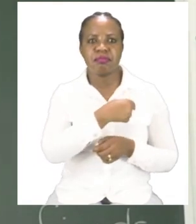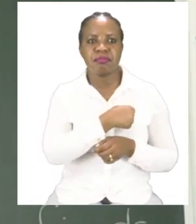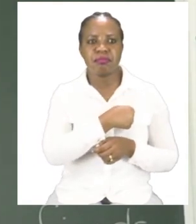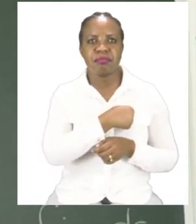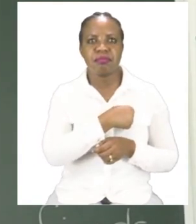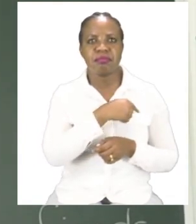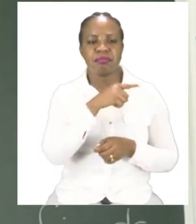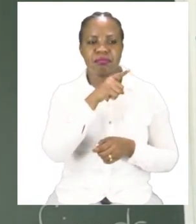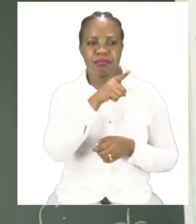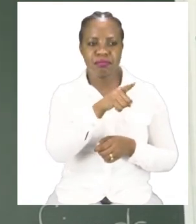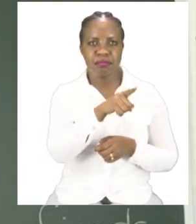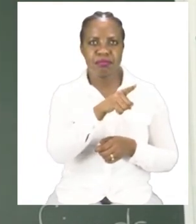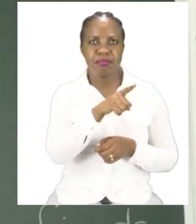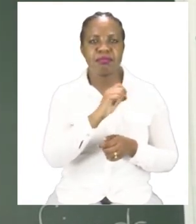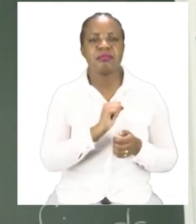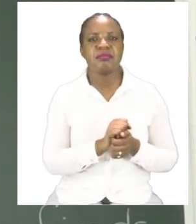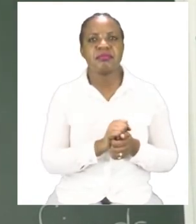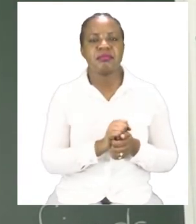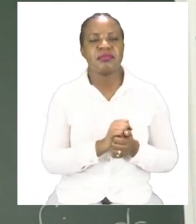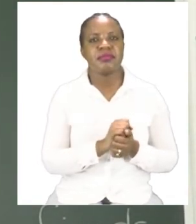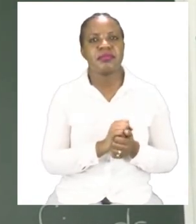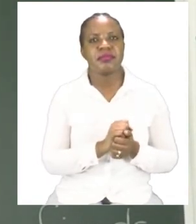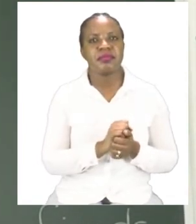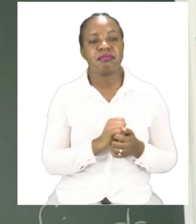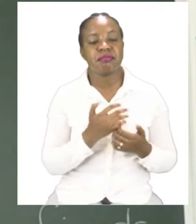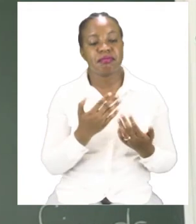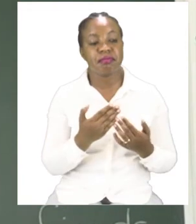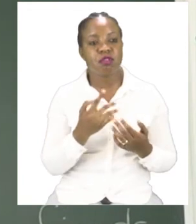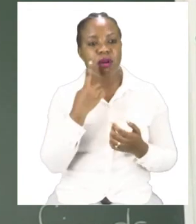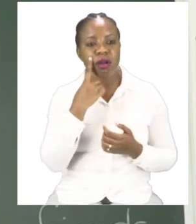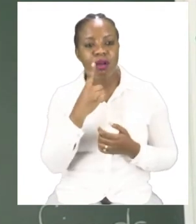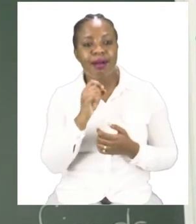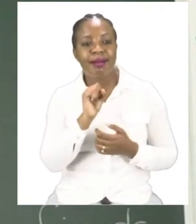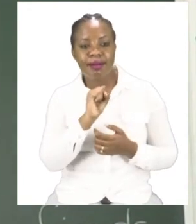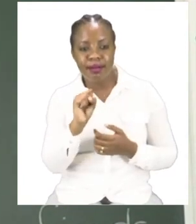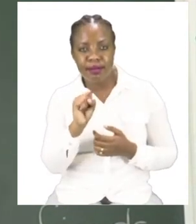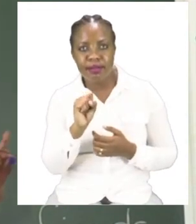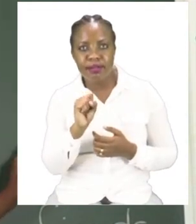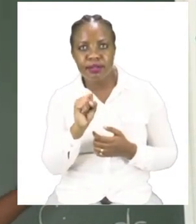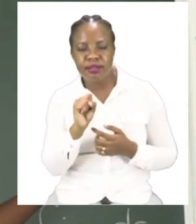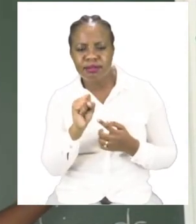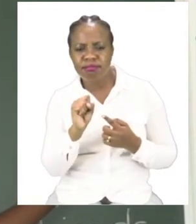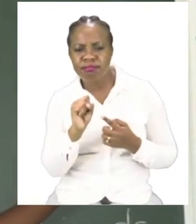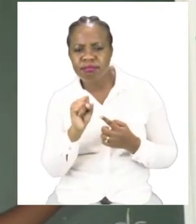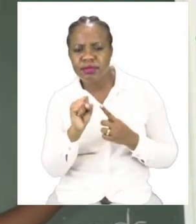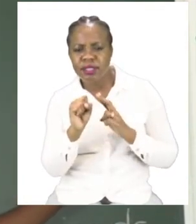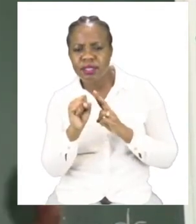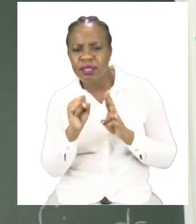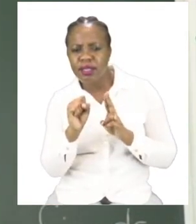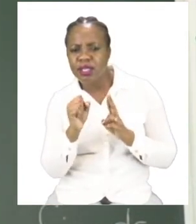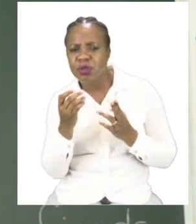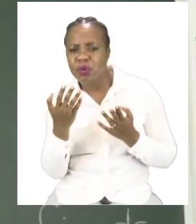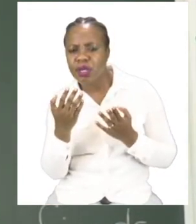So we are going to look for our S. There it is. And now we're going to continue